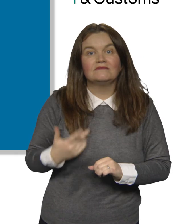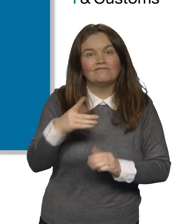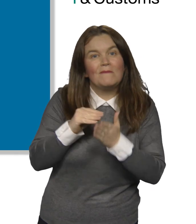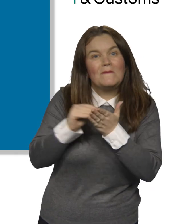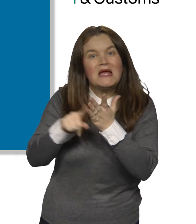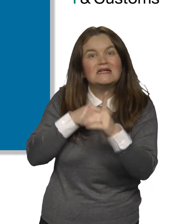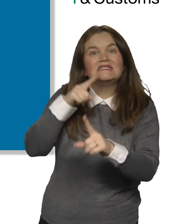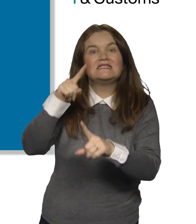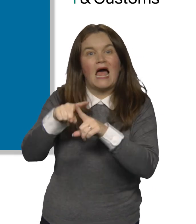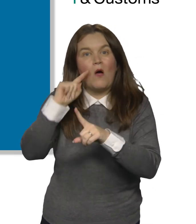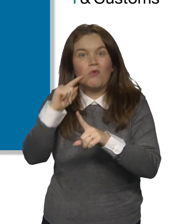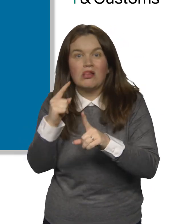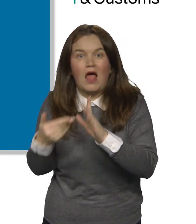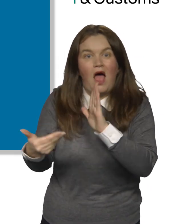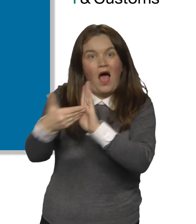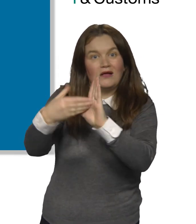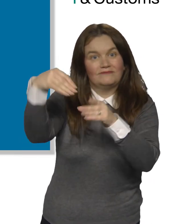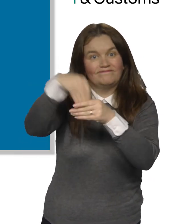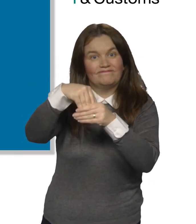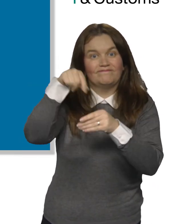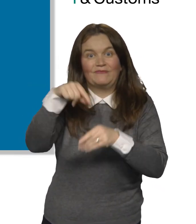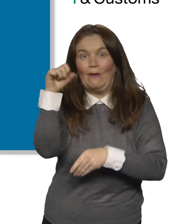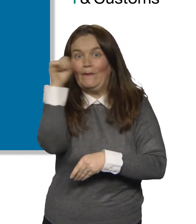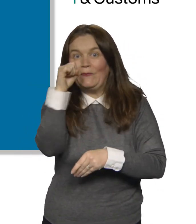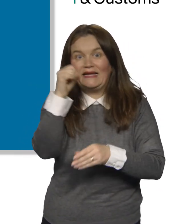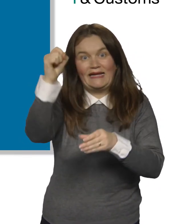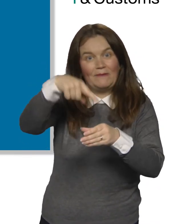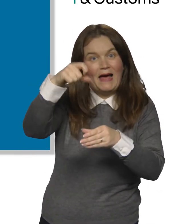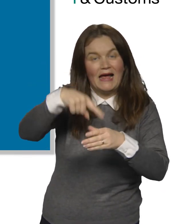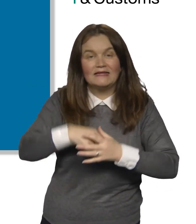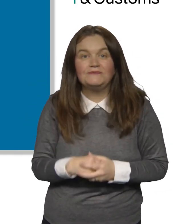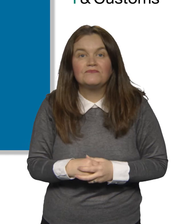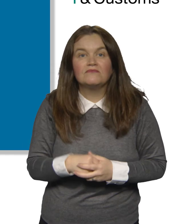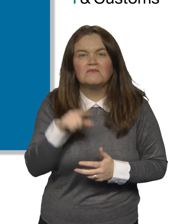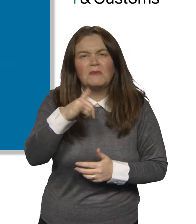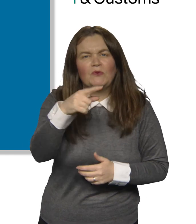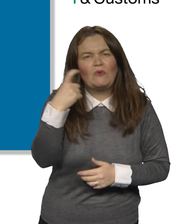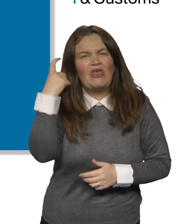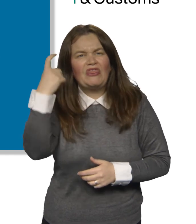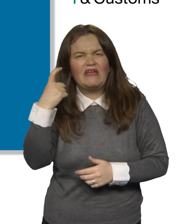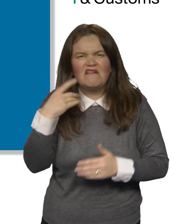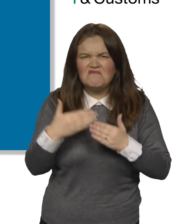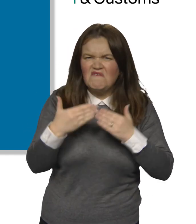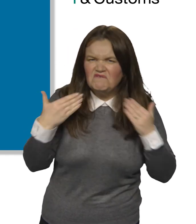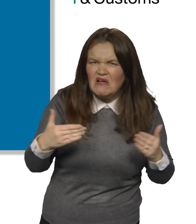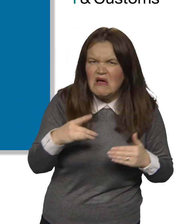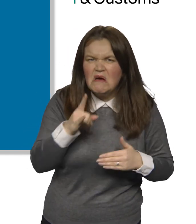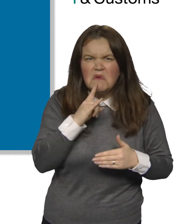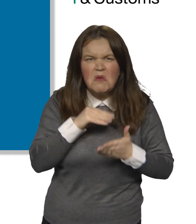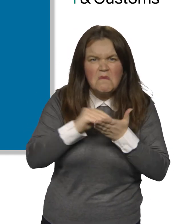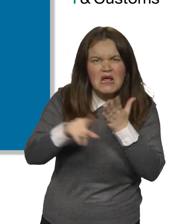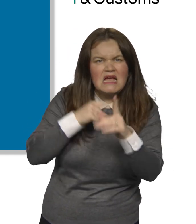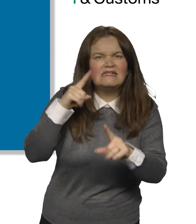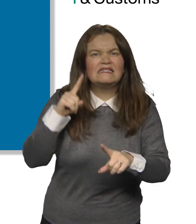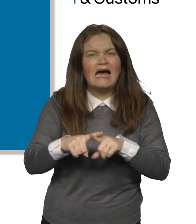then will all be added into this piggy bank. Now, maybe you're thinking, it's not fair that people have